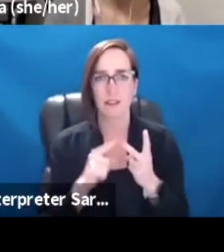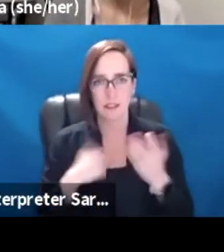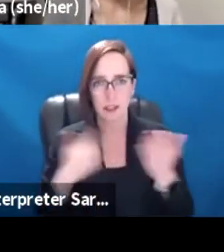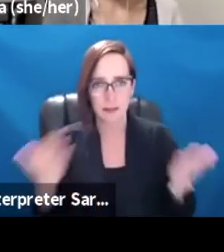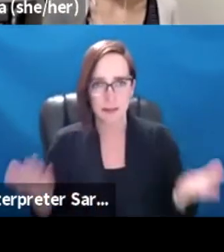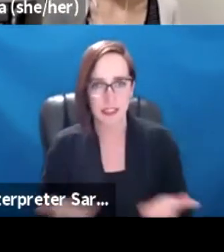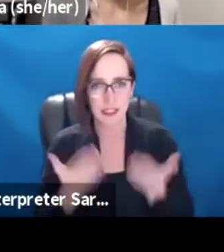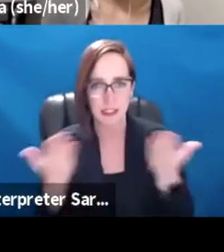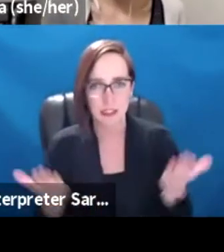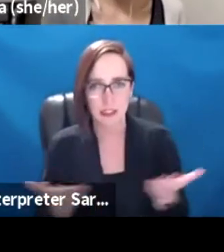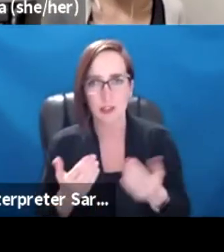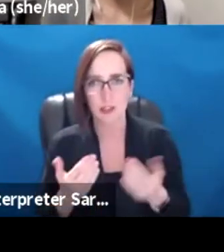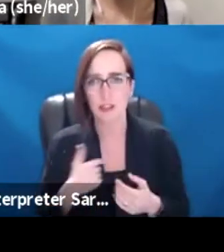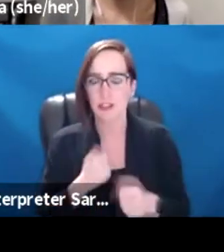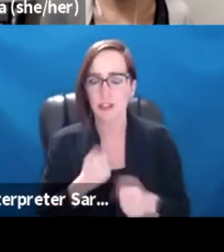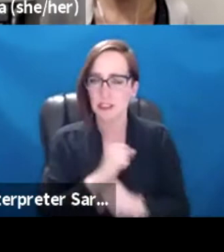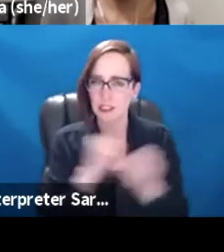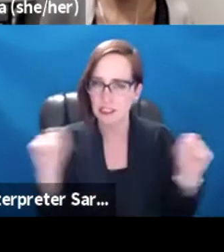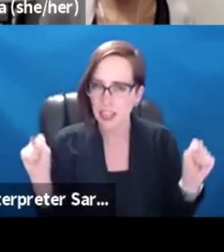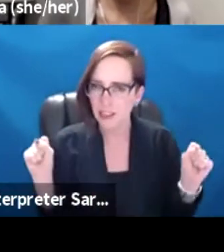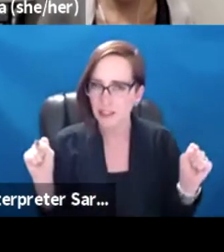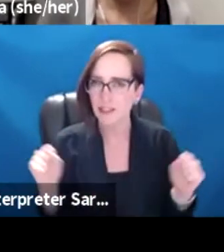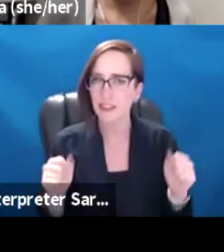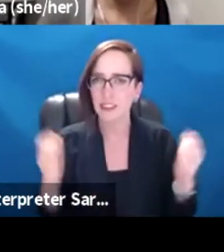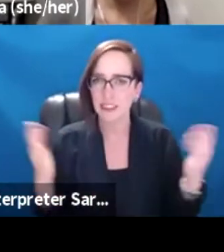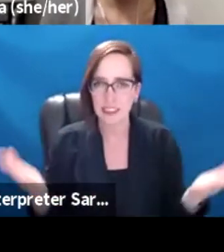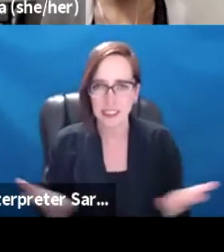I am safe. I am here.